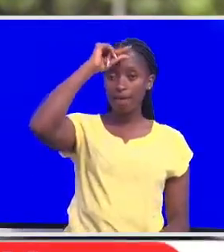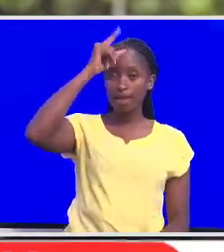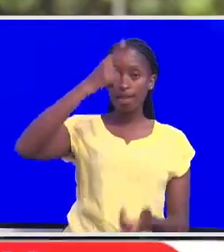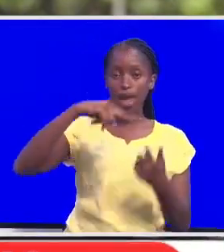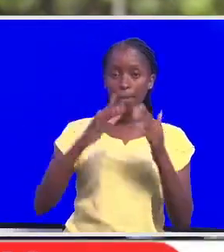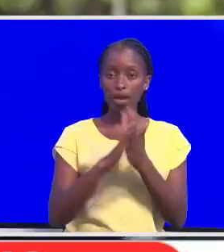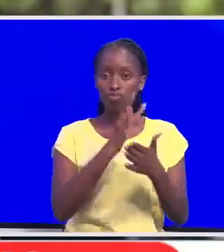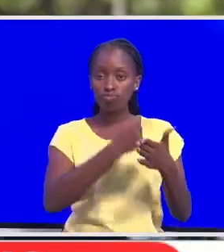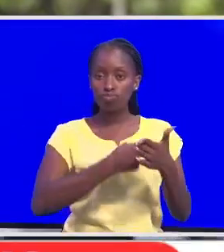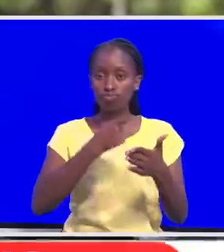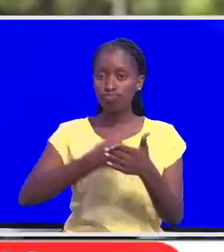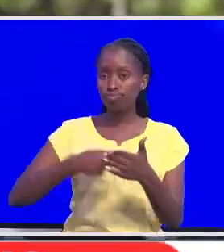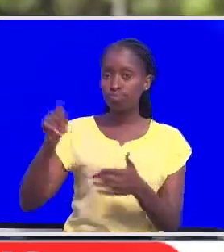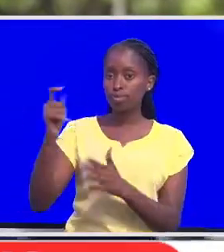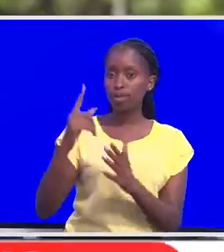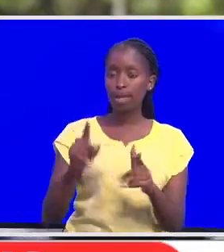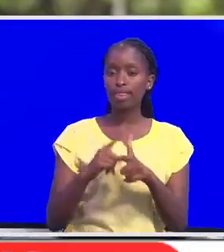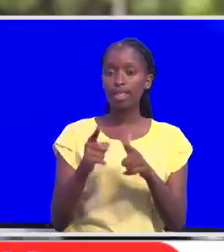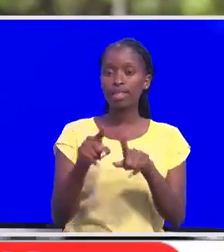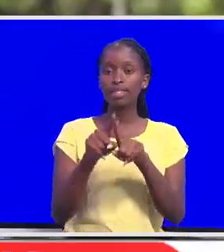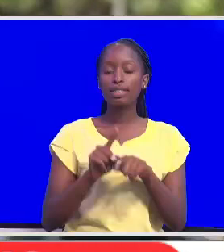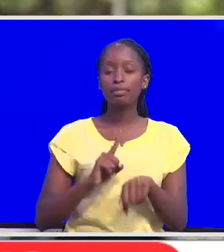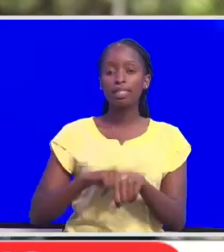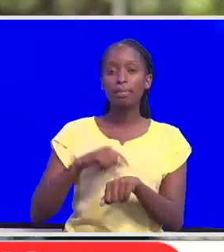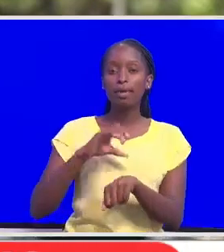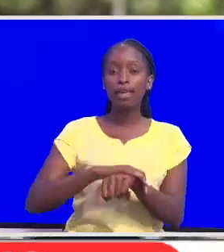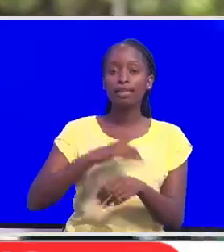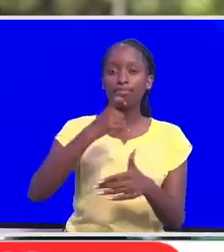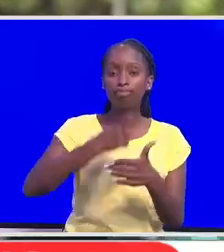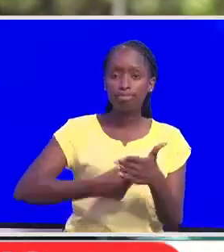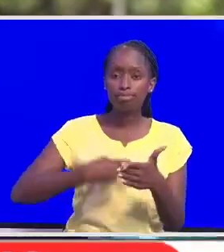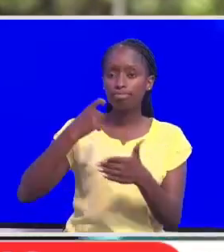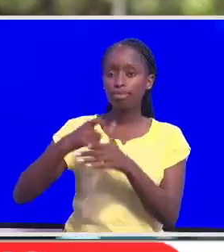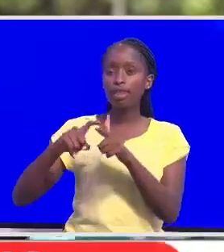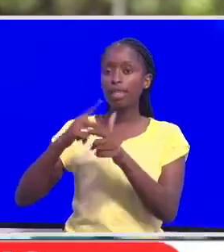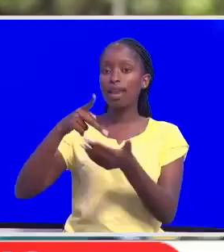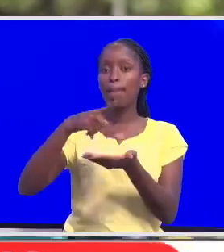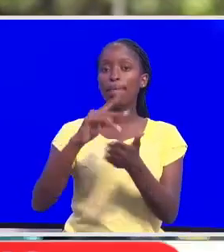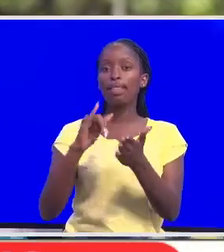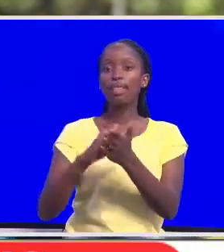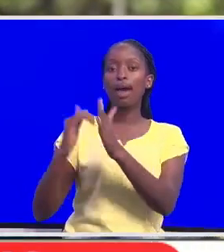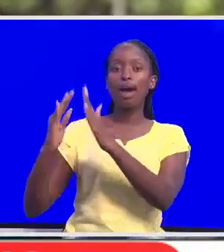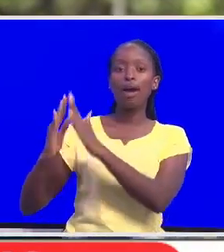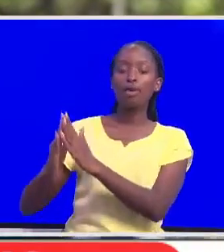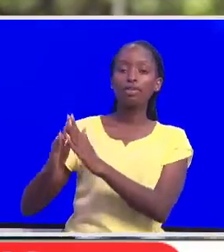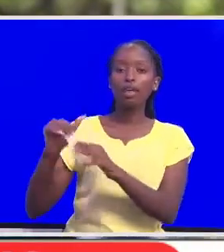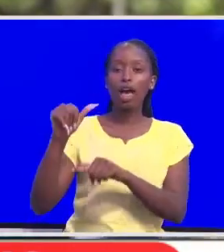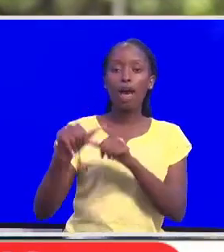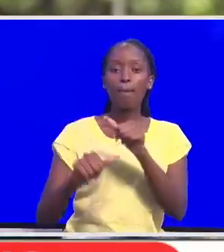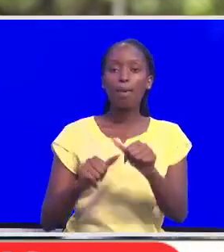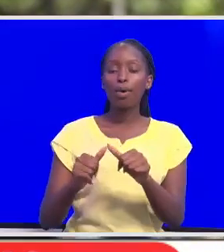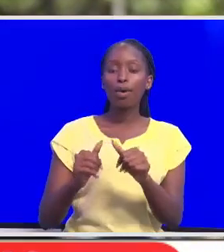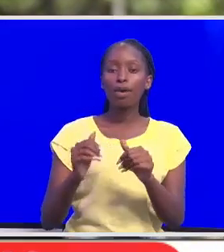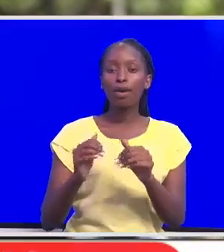and then at the same time, you'll get taxed and then you'll pay for that house, for the affordable house